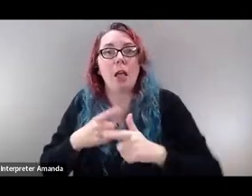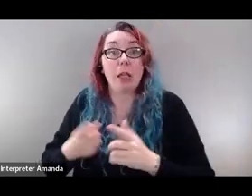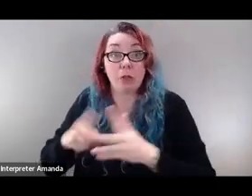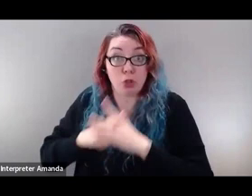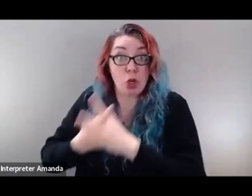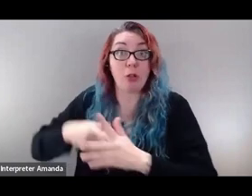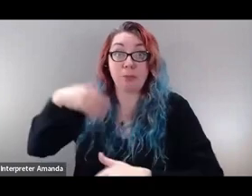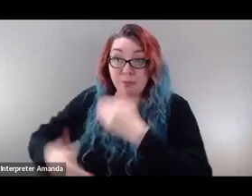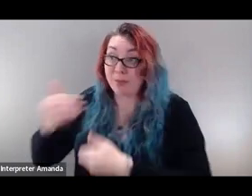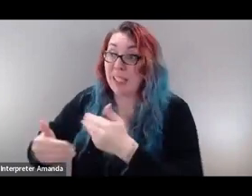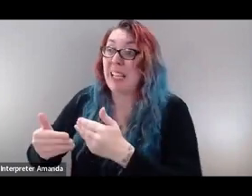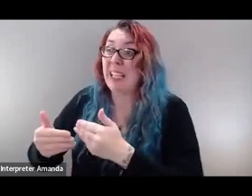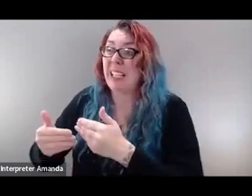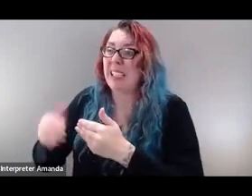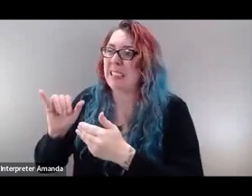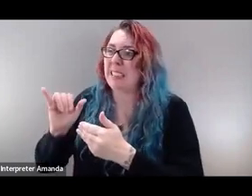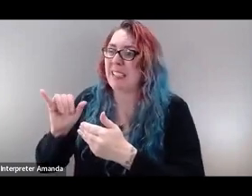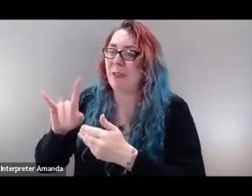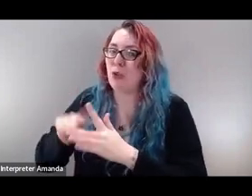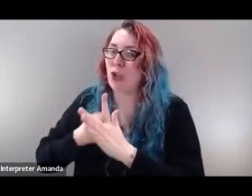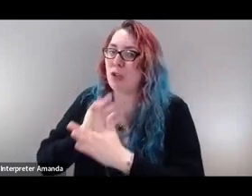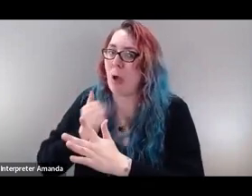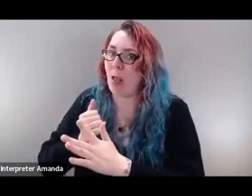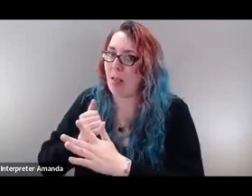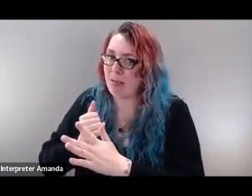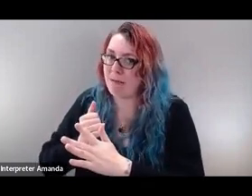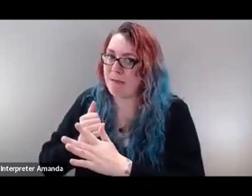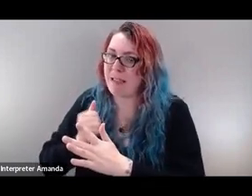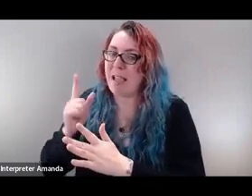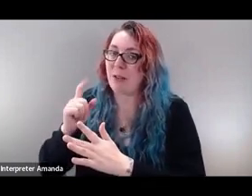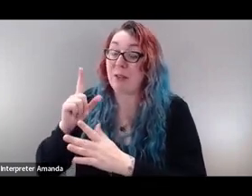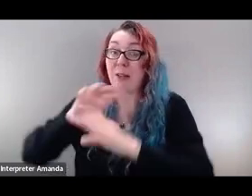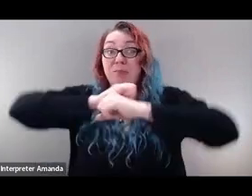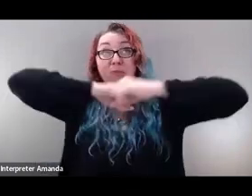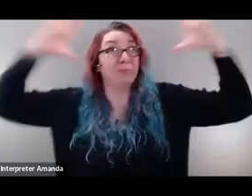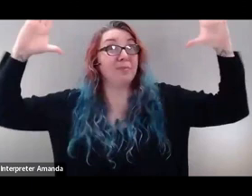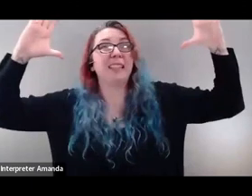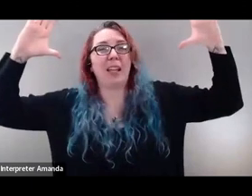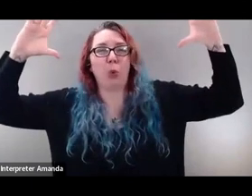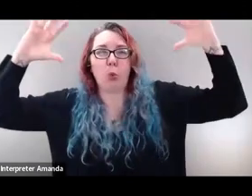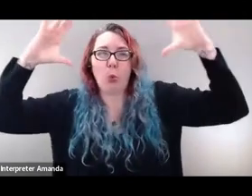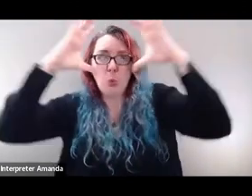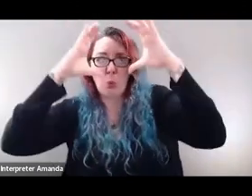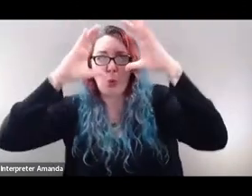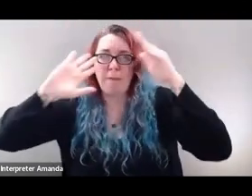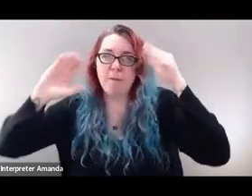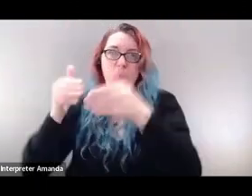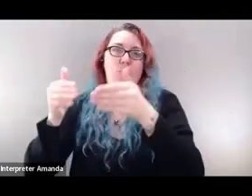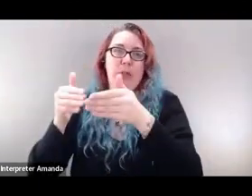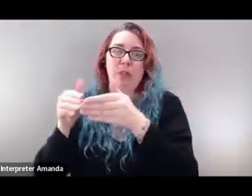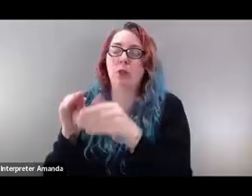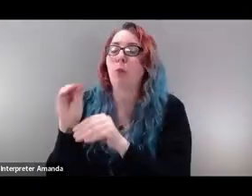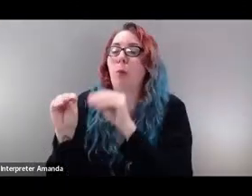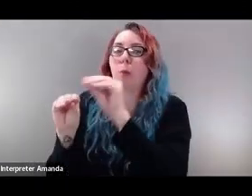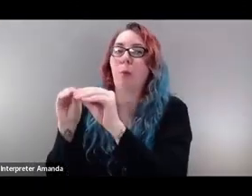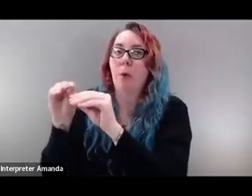in scope actually was how we had to shift. And it actually led to much more successful results. So you can, like, do things piece